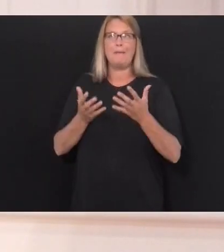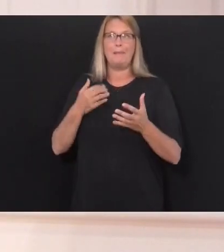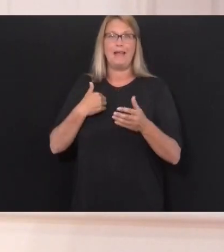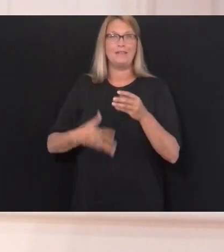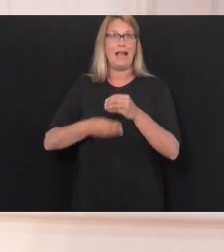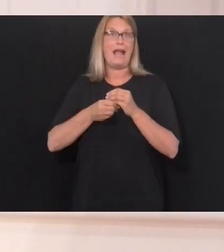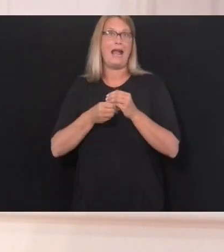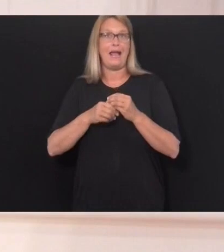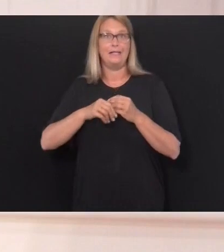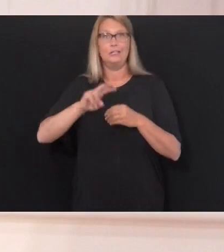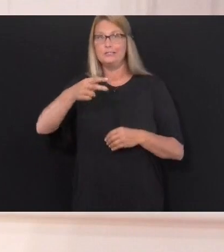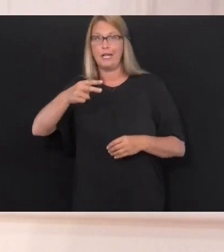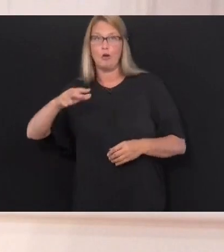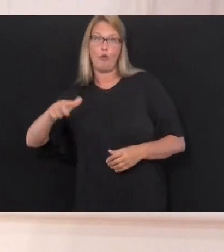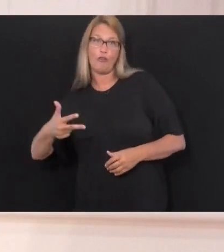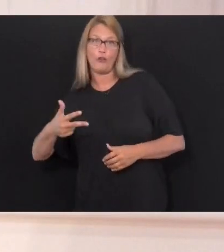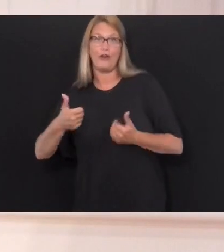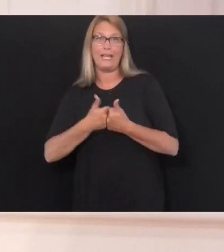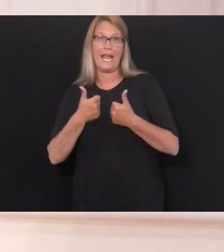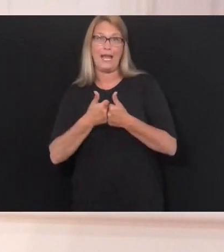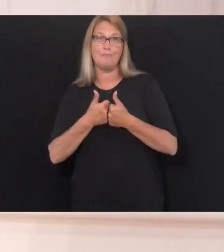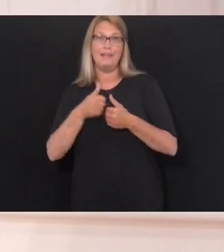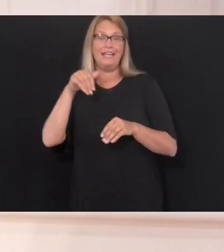with the SSAC.